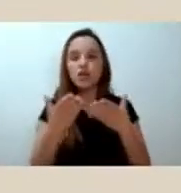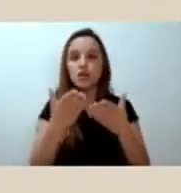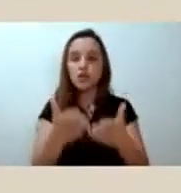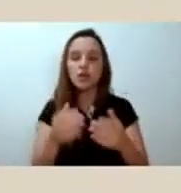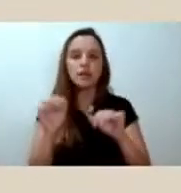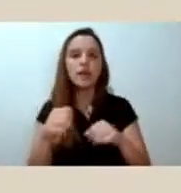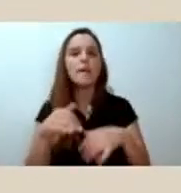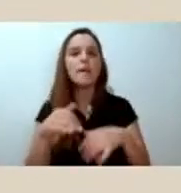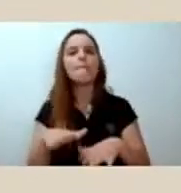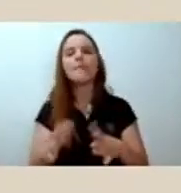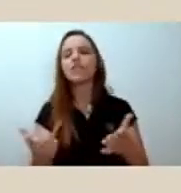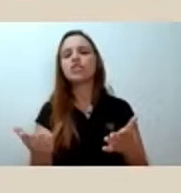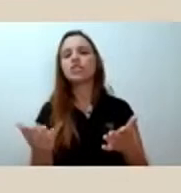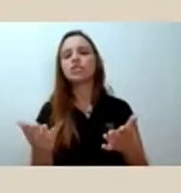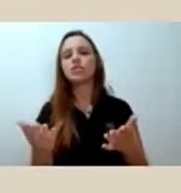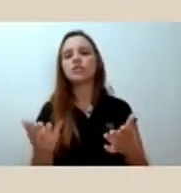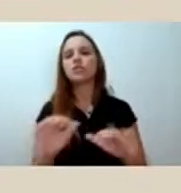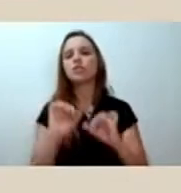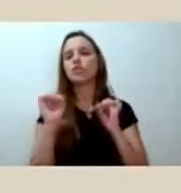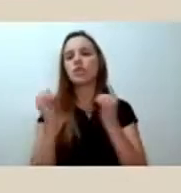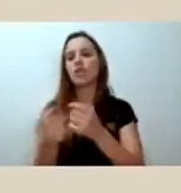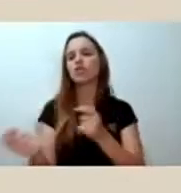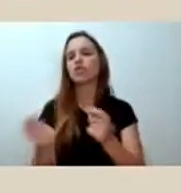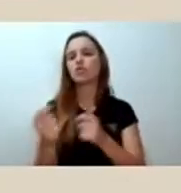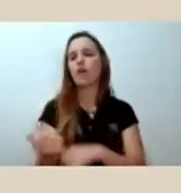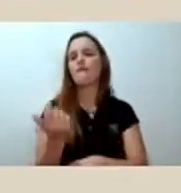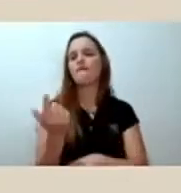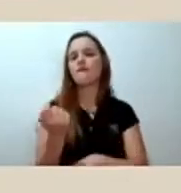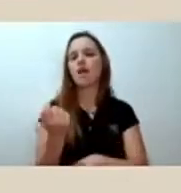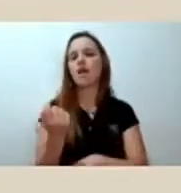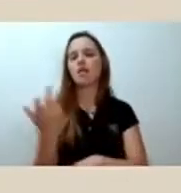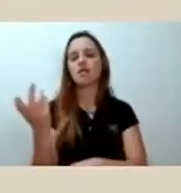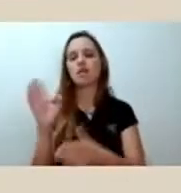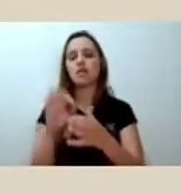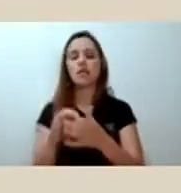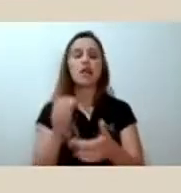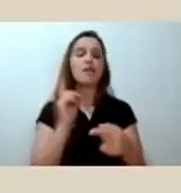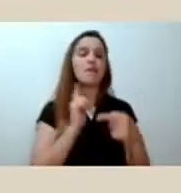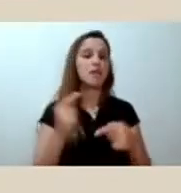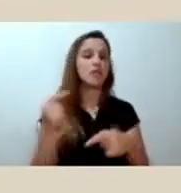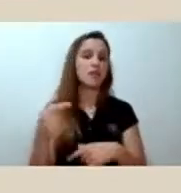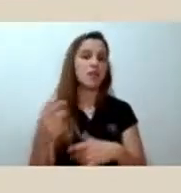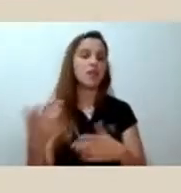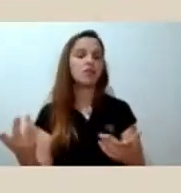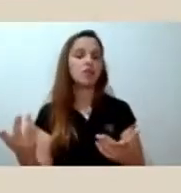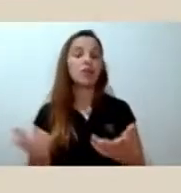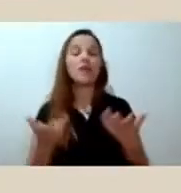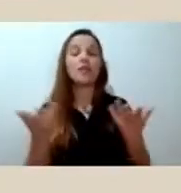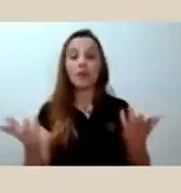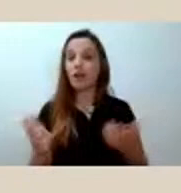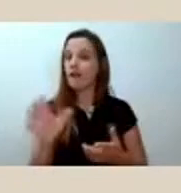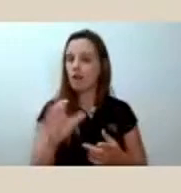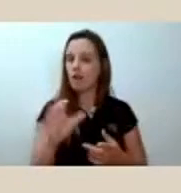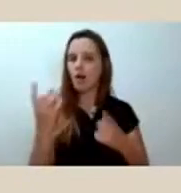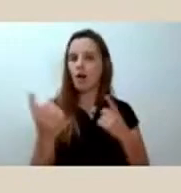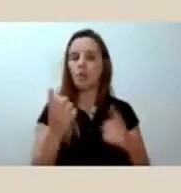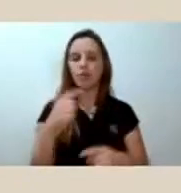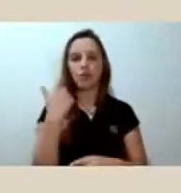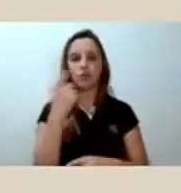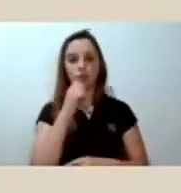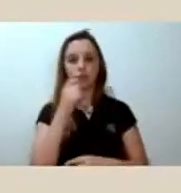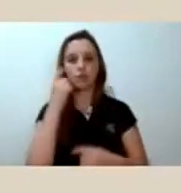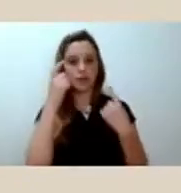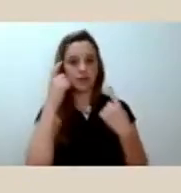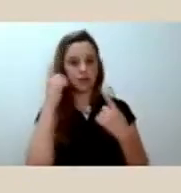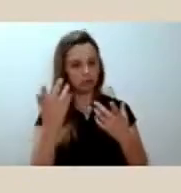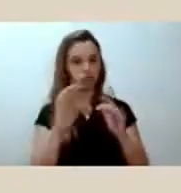in-depth societal discussions that we've been having about the advantages of disadvantages? So in a way, we can think about a society by design